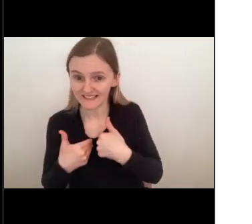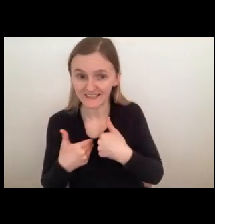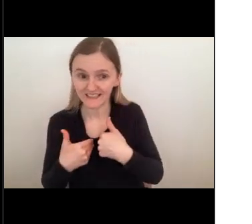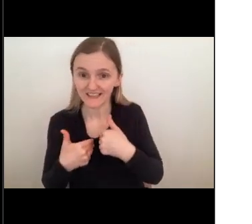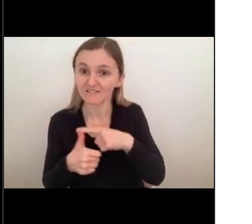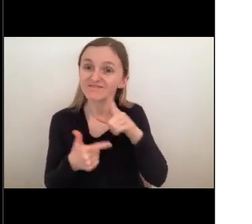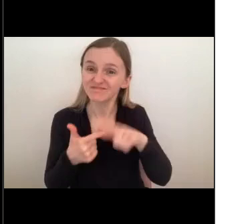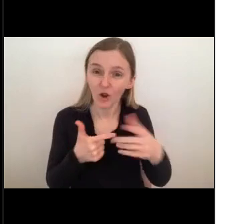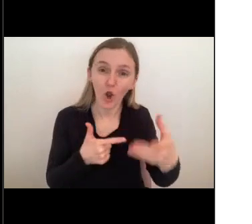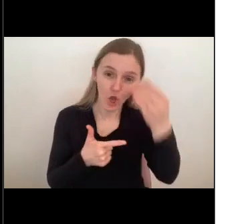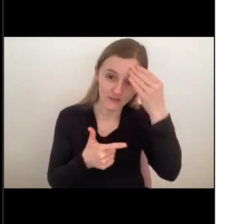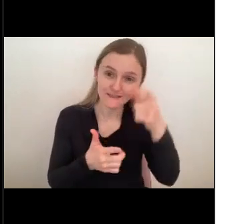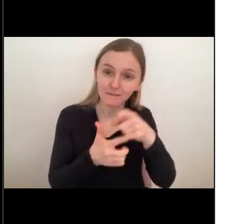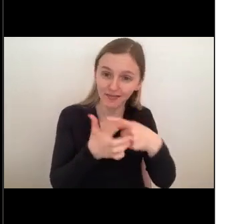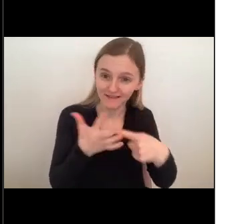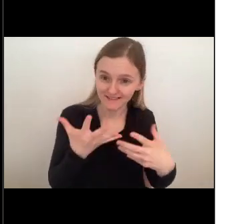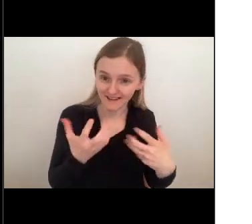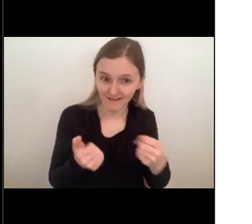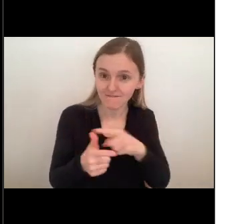learning disability. She has